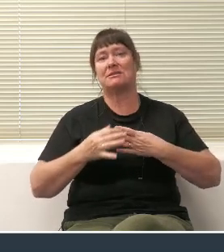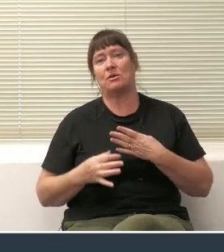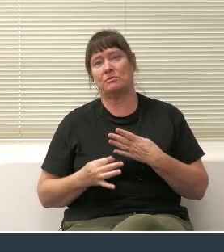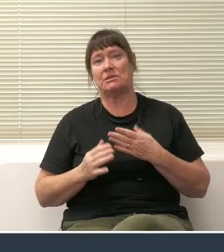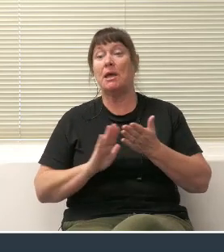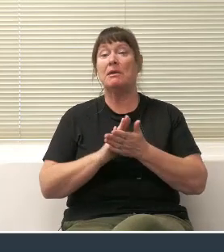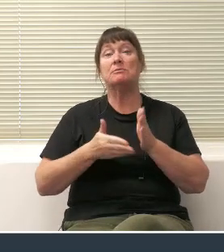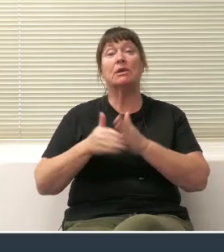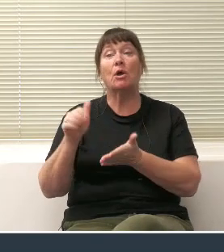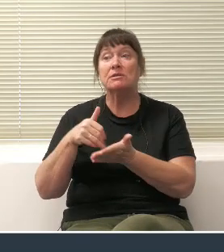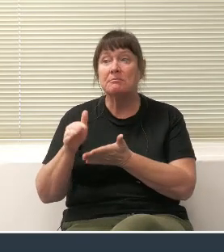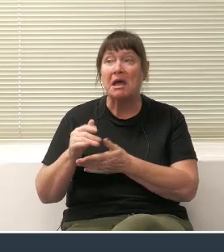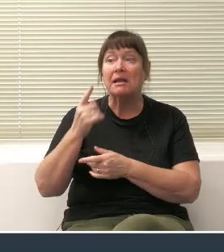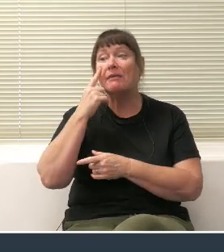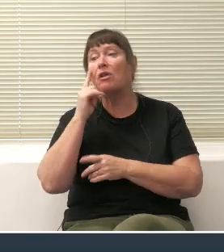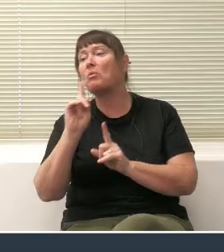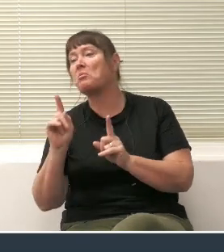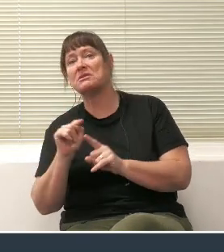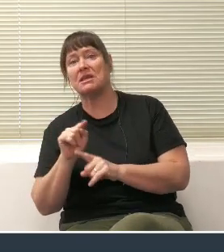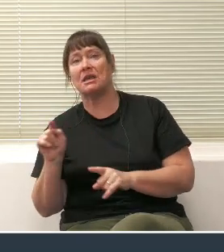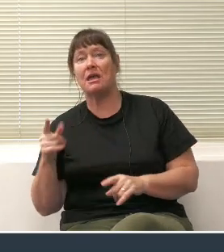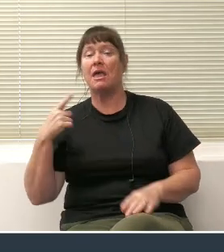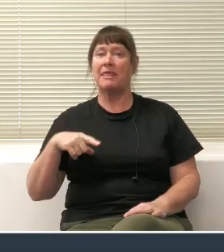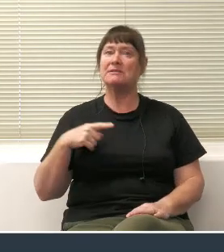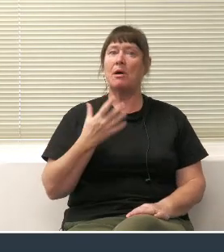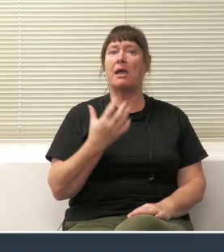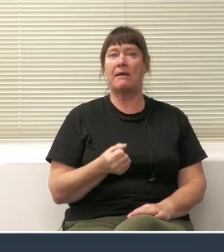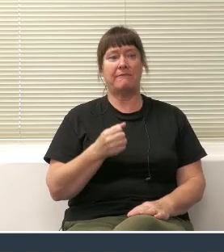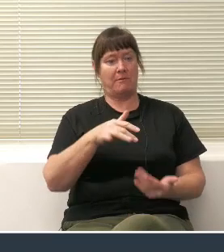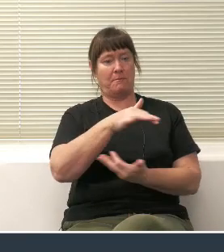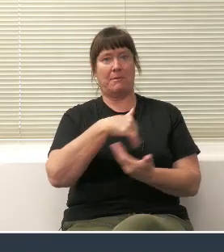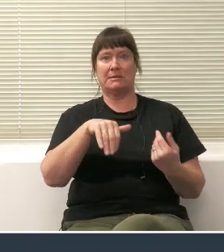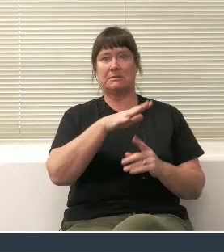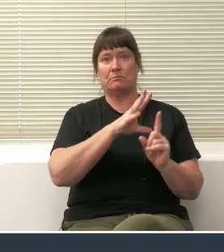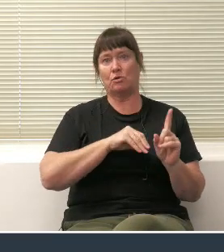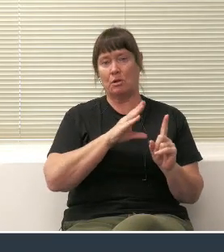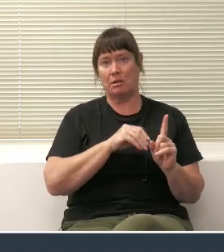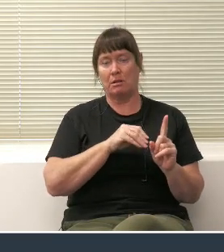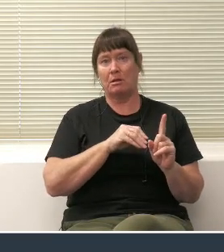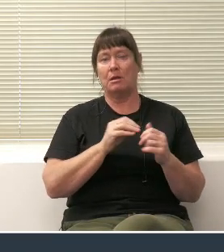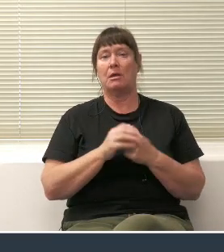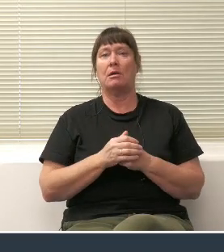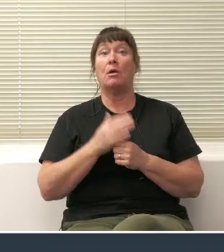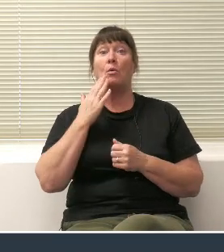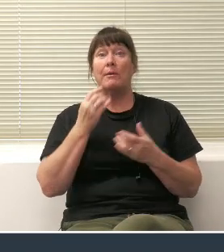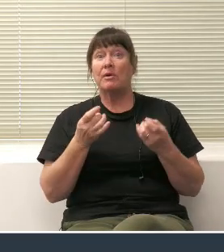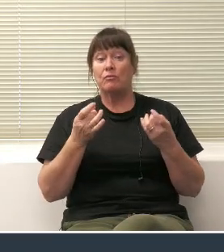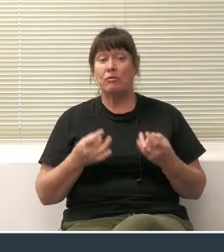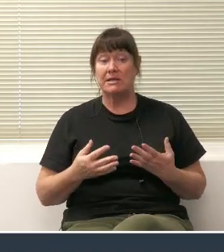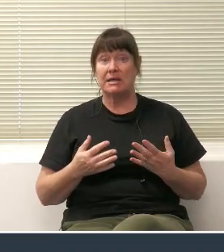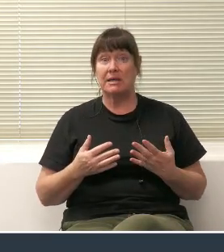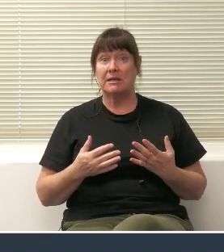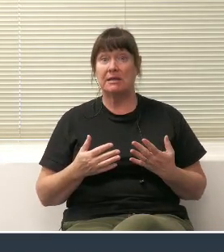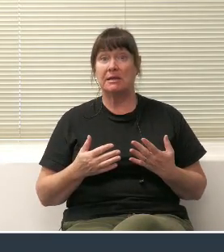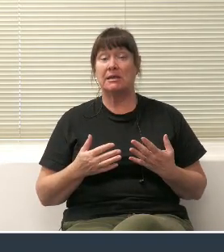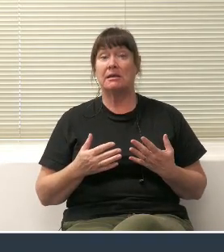go out to the market and see what is out there. And that was the purpose of having the mixed model. I think the point is that when we get to the point where we've got, and